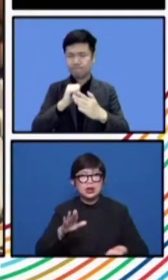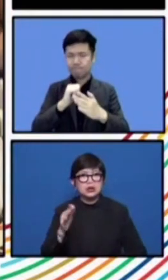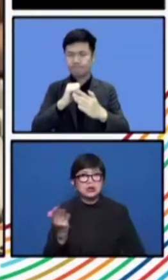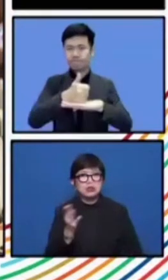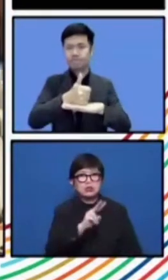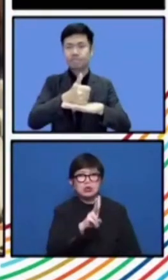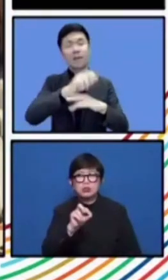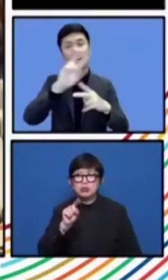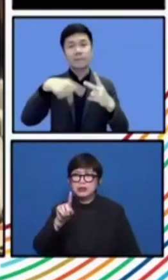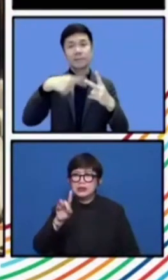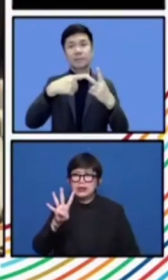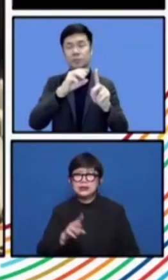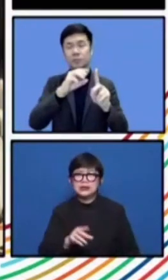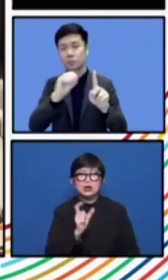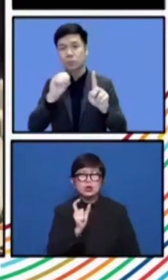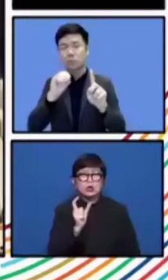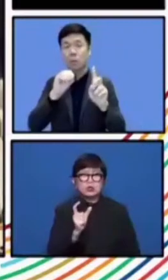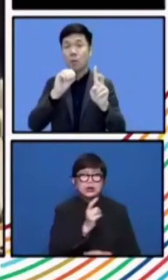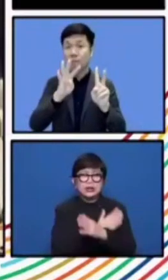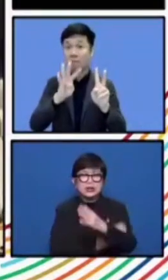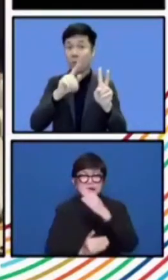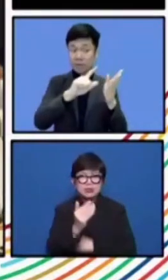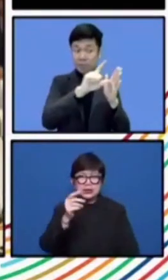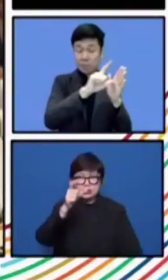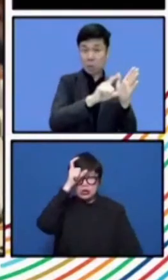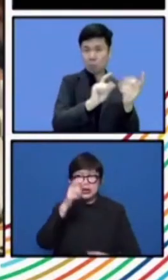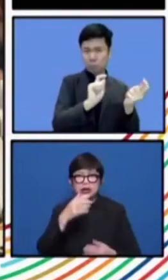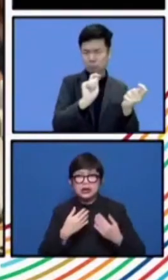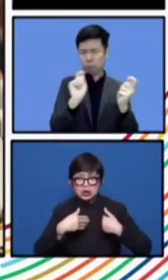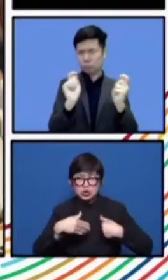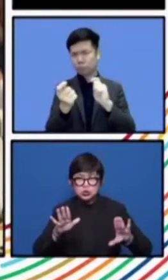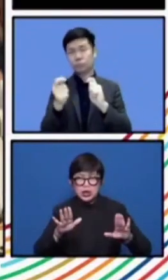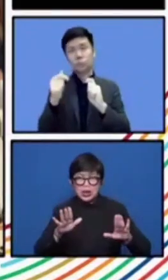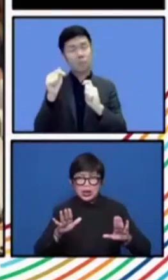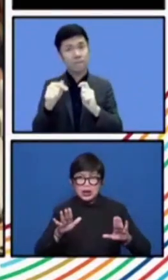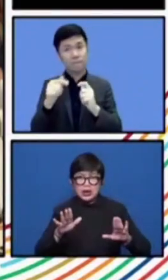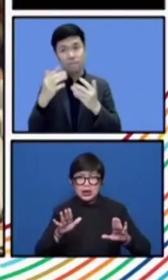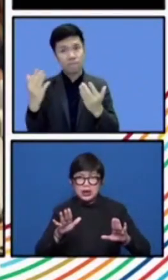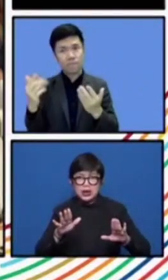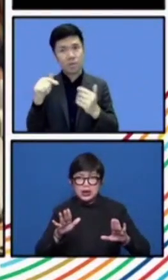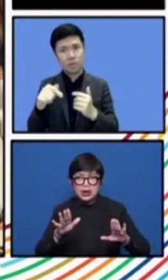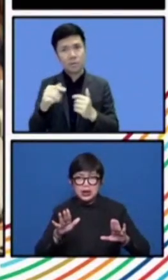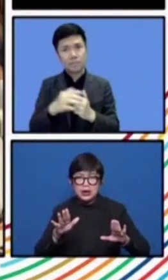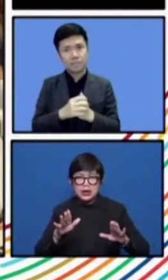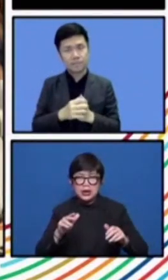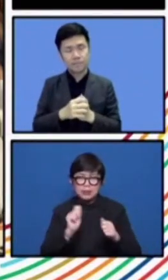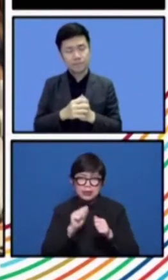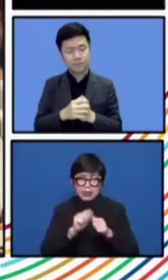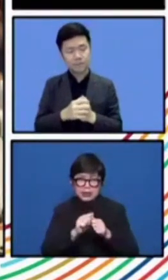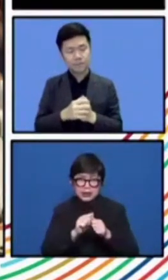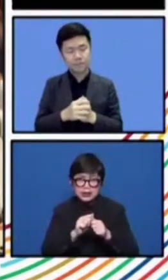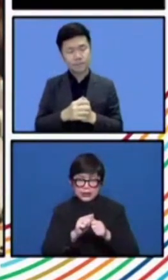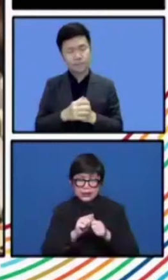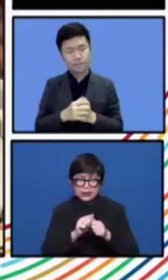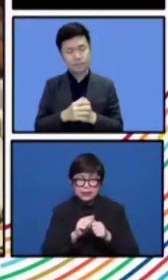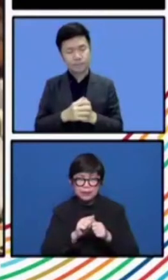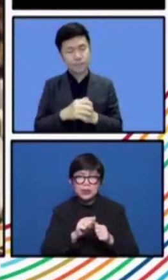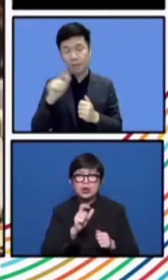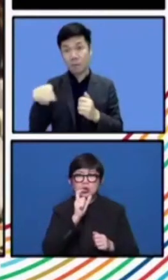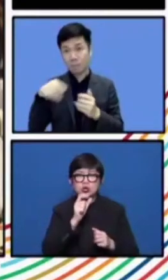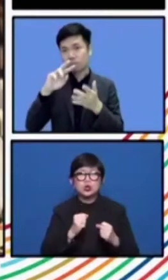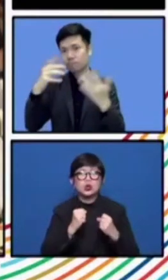Turkish Disability Act was devised to further strengthen the right-based understanding and was brought in line with the